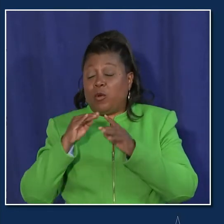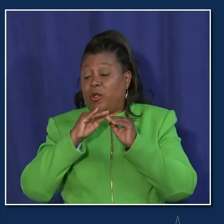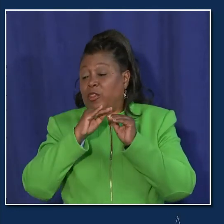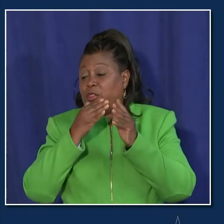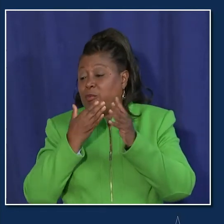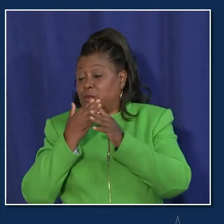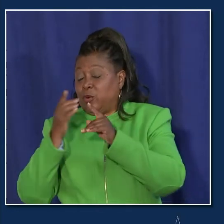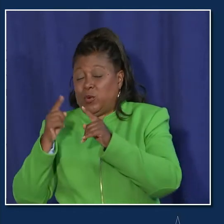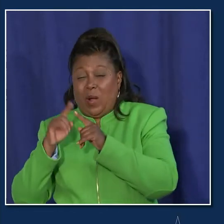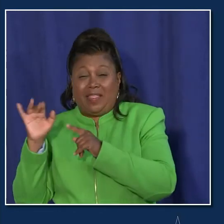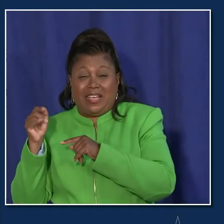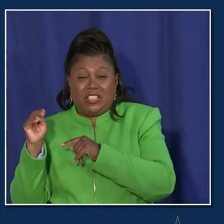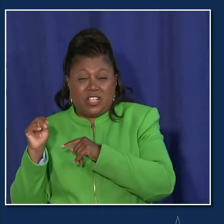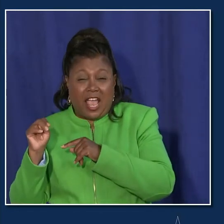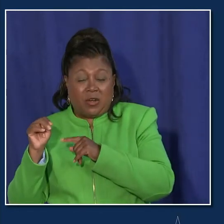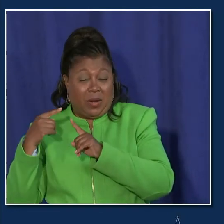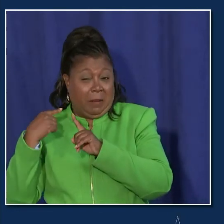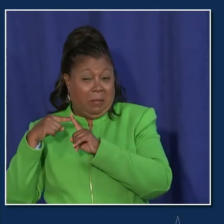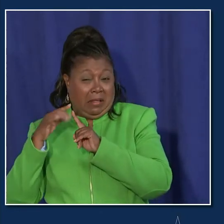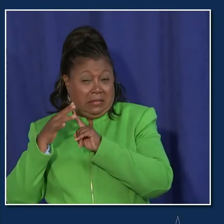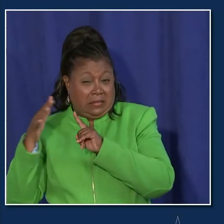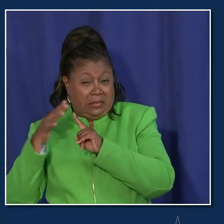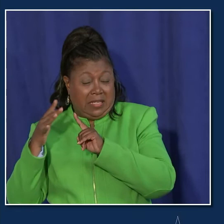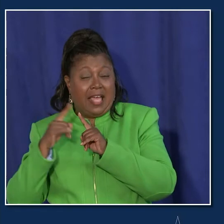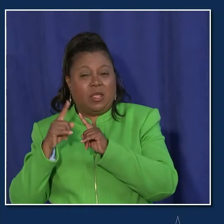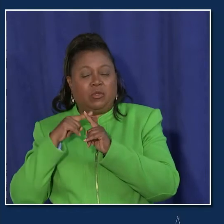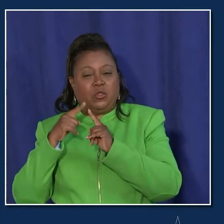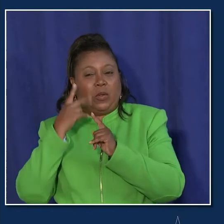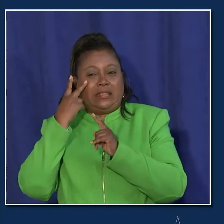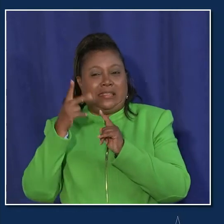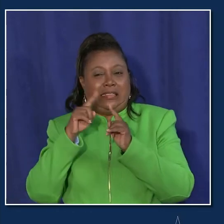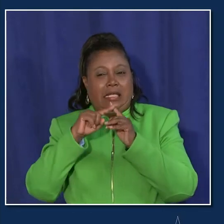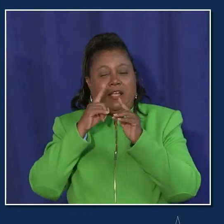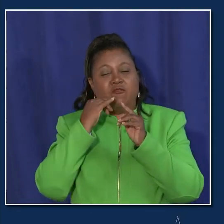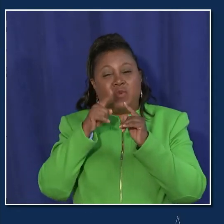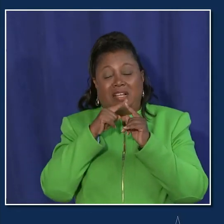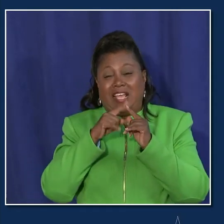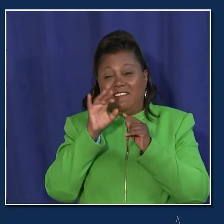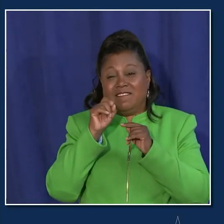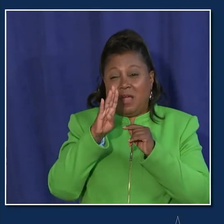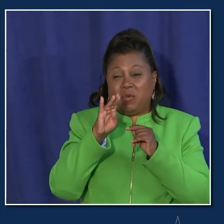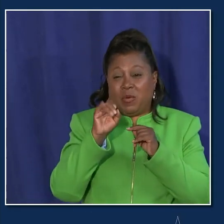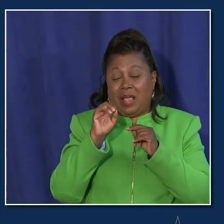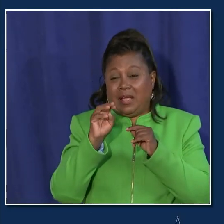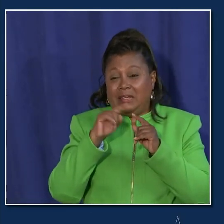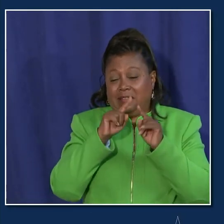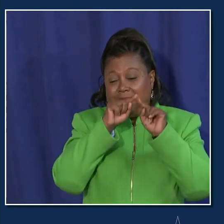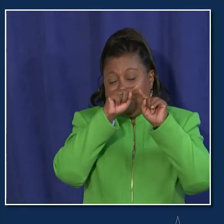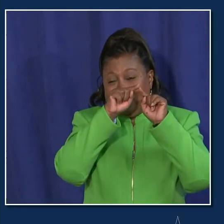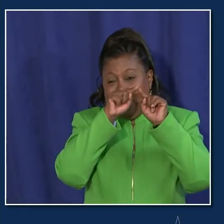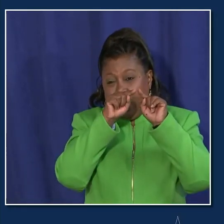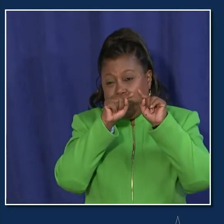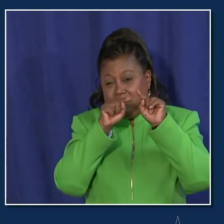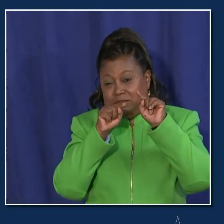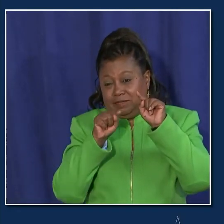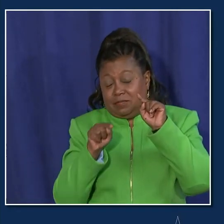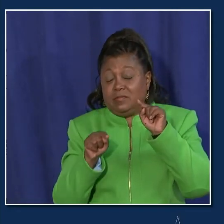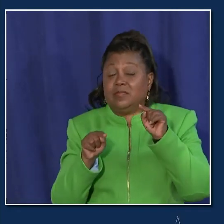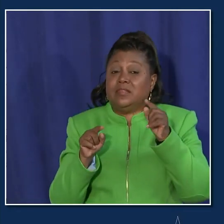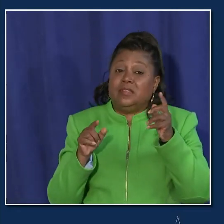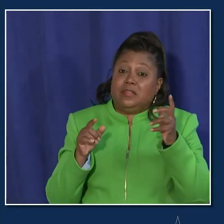through, I think, January plus, and then we started to see, frankly, in February, the downward slide.